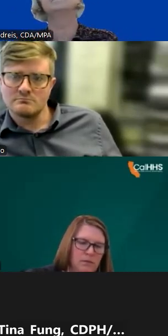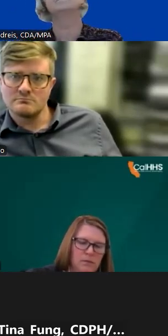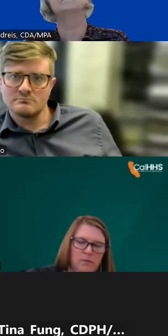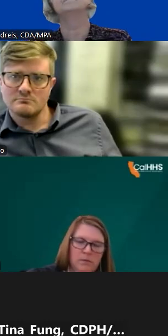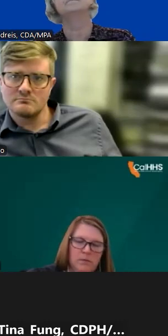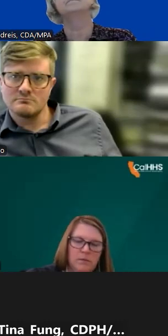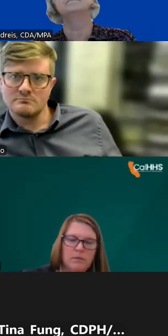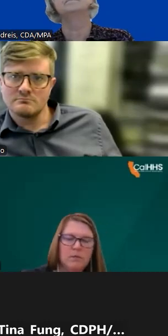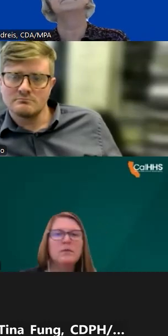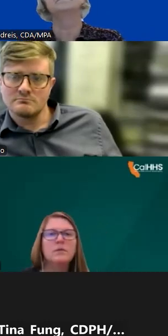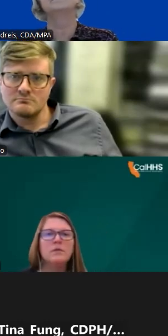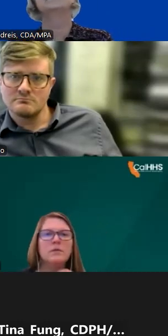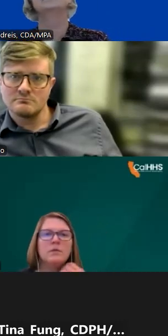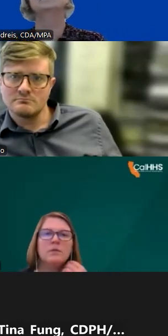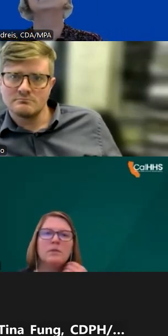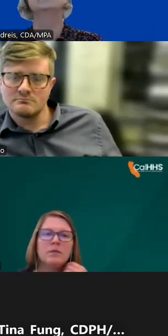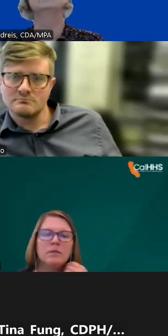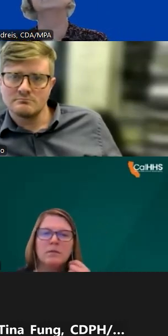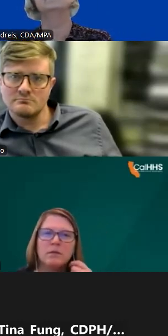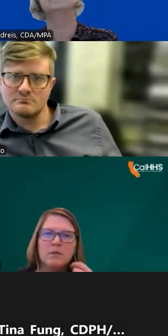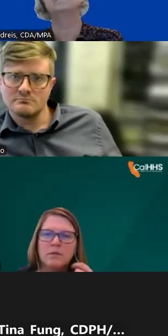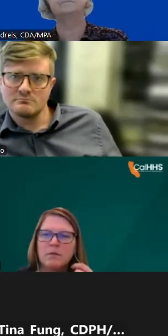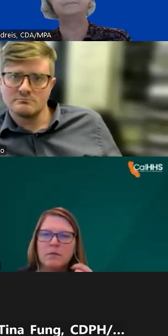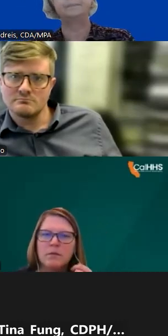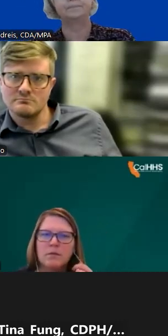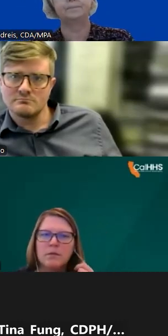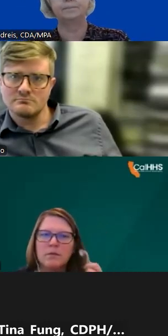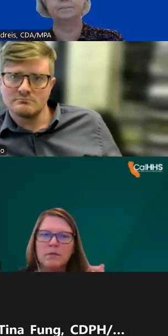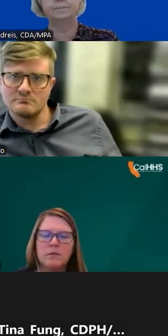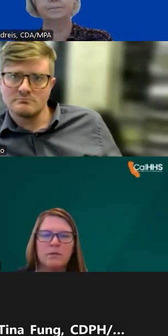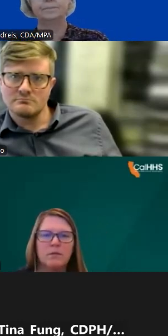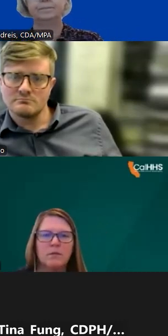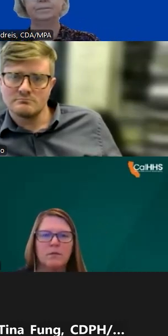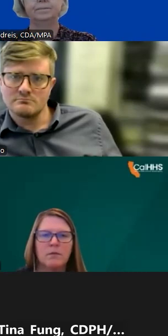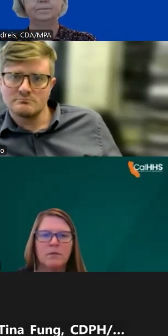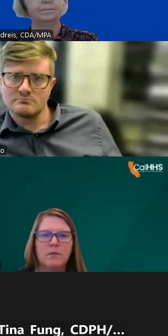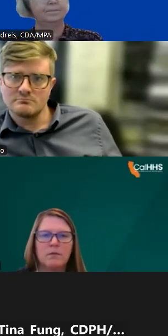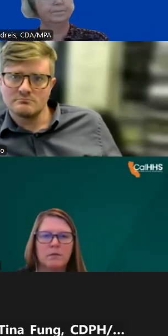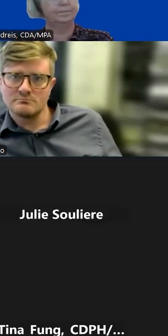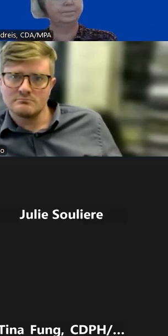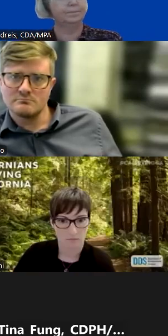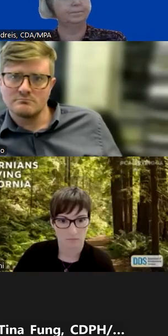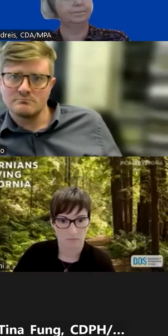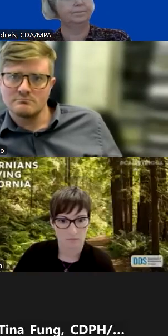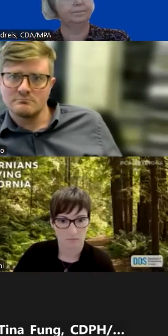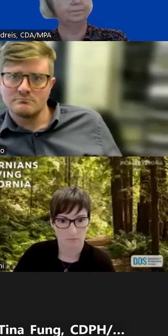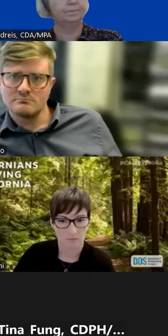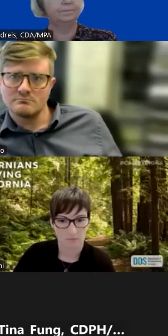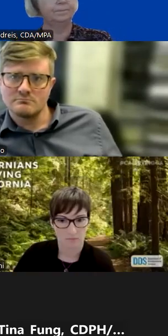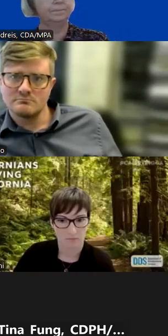a very, very good process before this. So again, I don't have a solution, Win or Barbara, but I